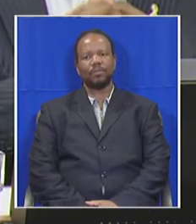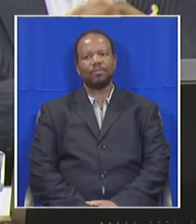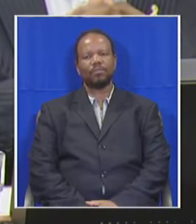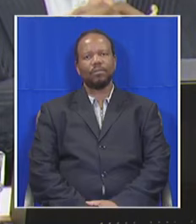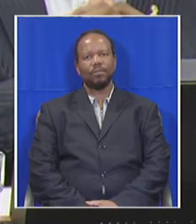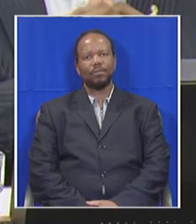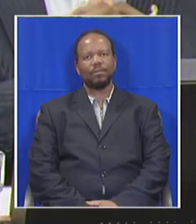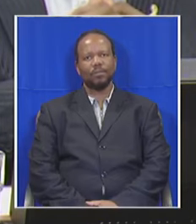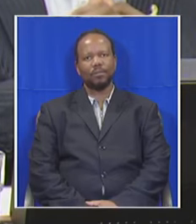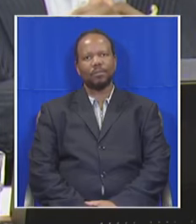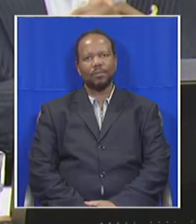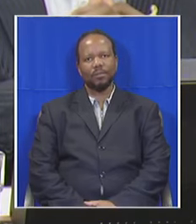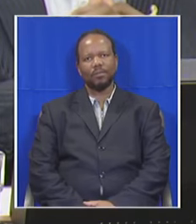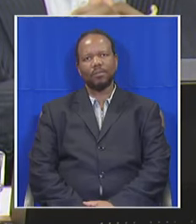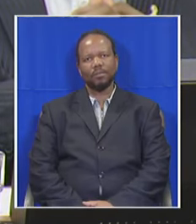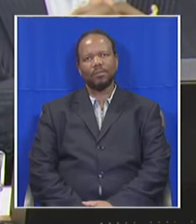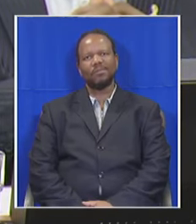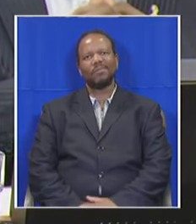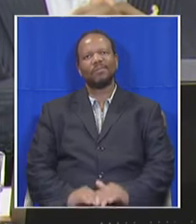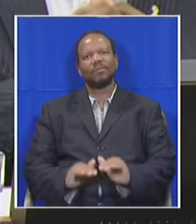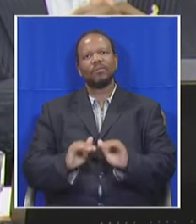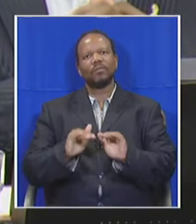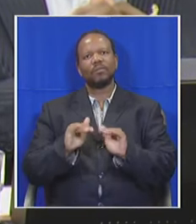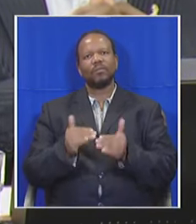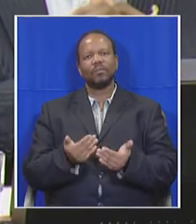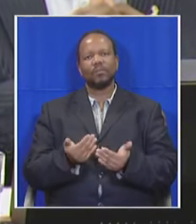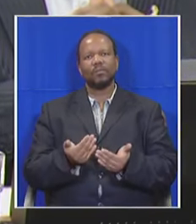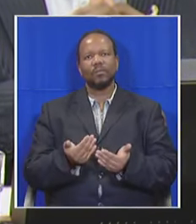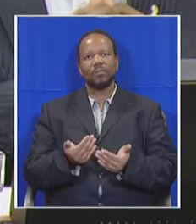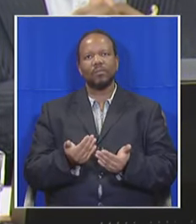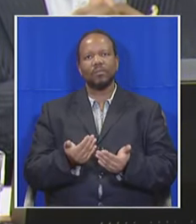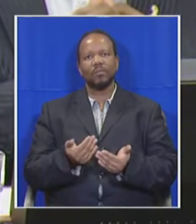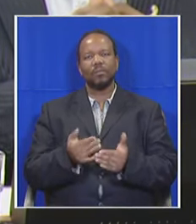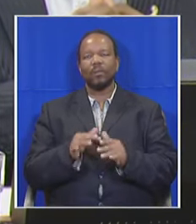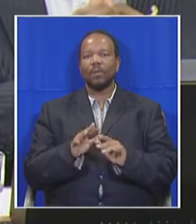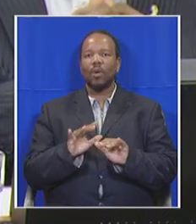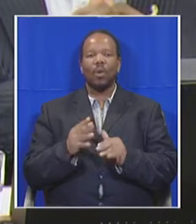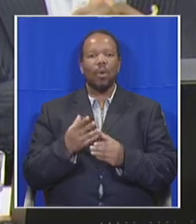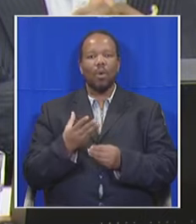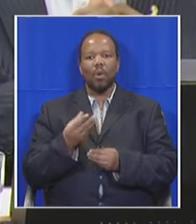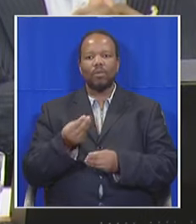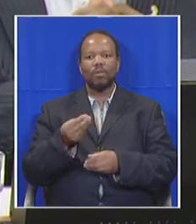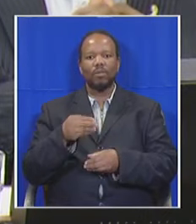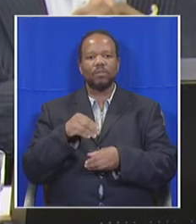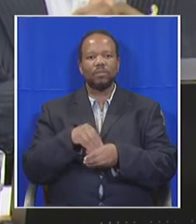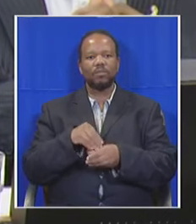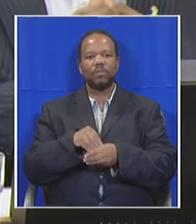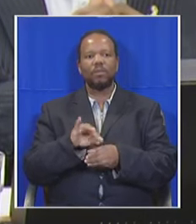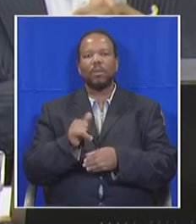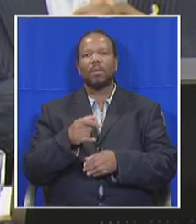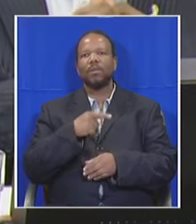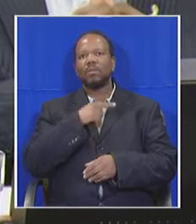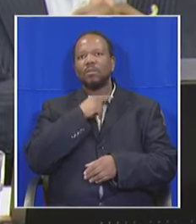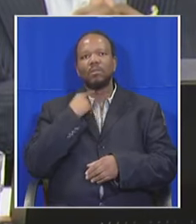Tshwane. Further acknowledges that the exhumations form part of the Gallows Exhumation